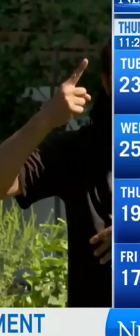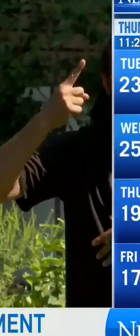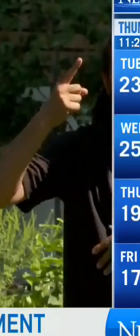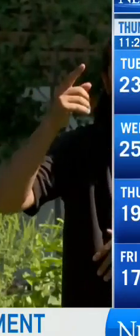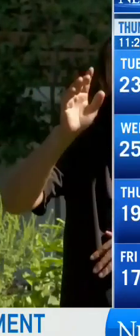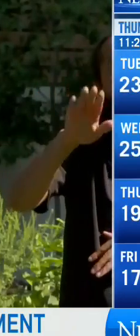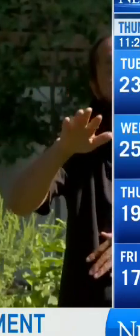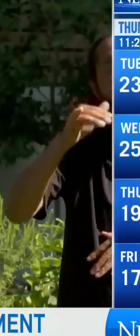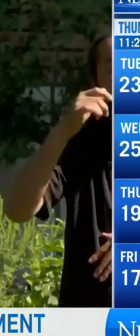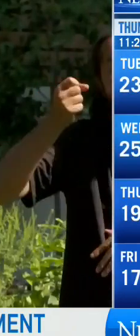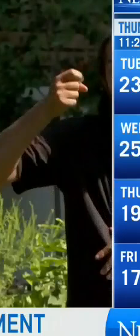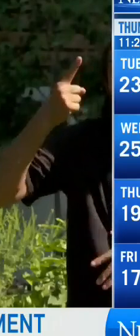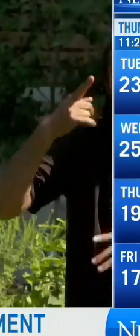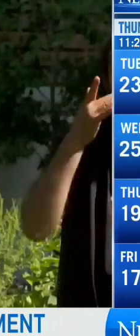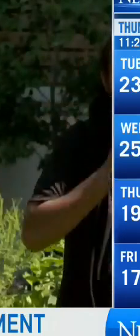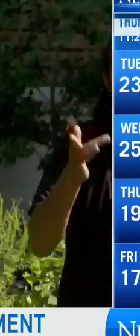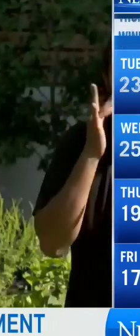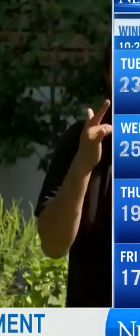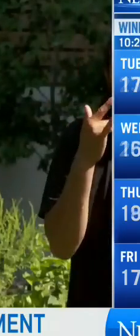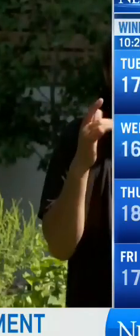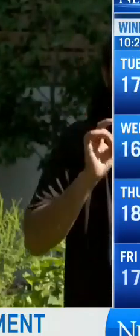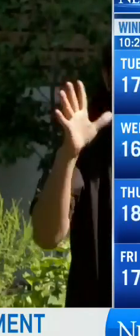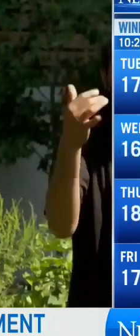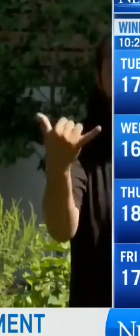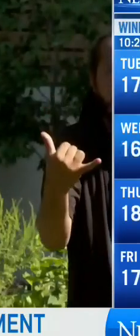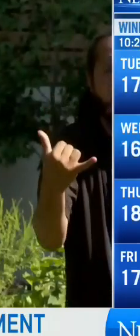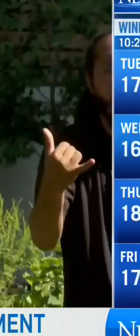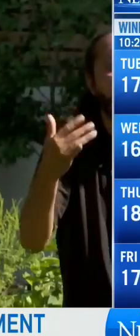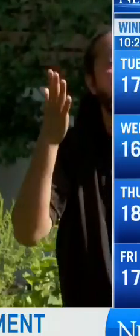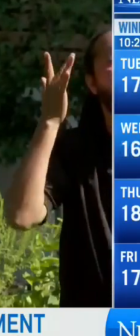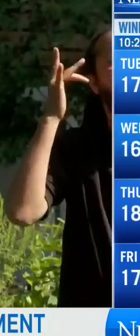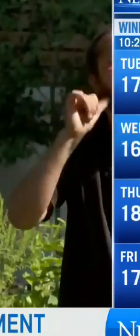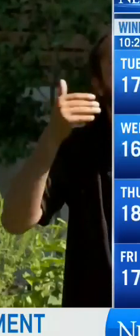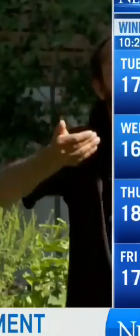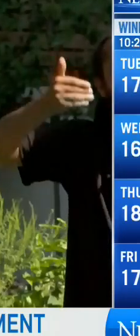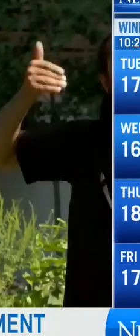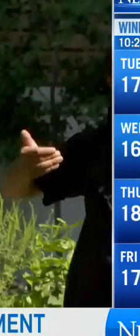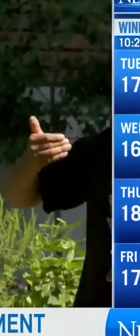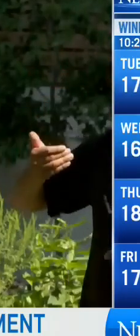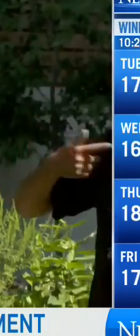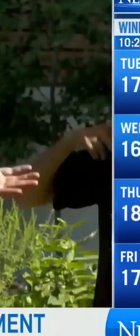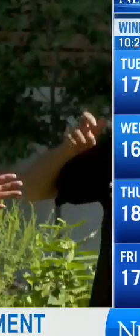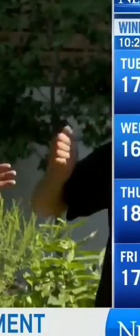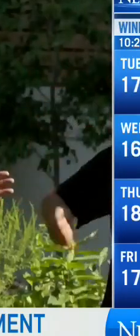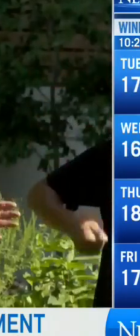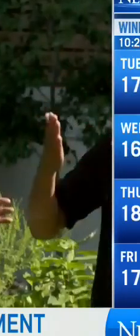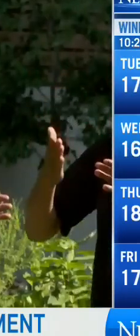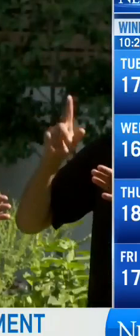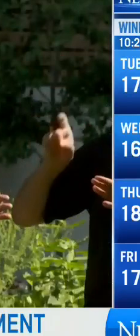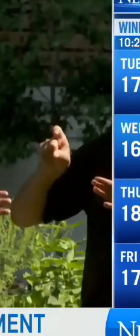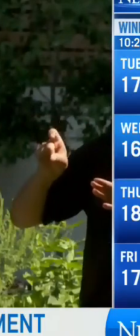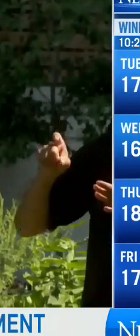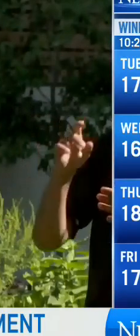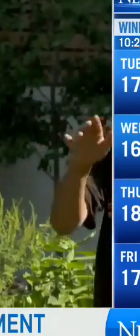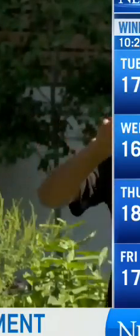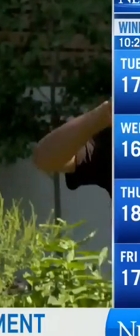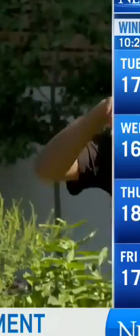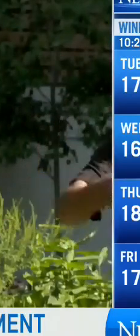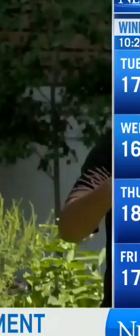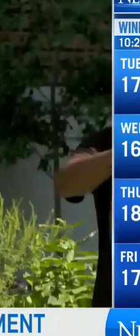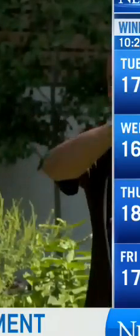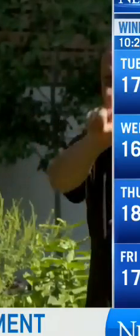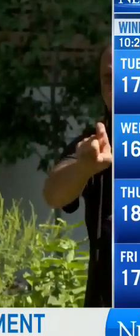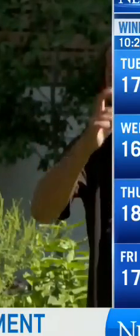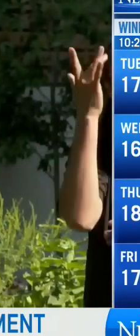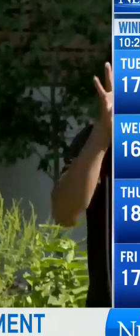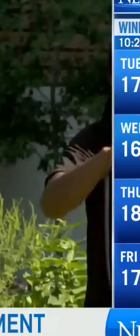those initiatives in the House when you had the opportunity in the last session, and B, why are we in this election? And I think I'm going